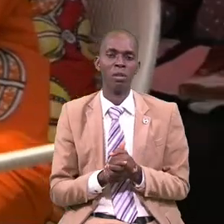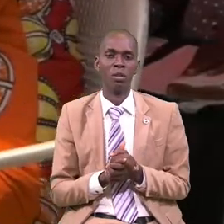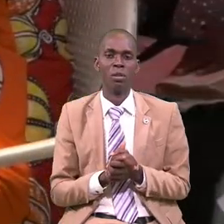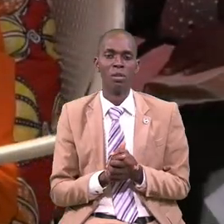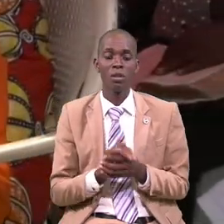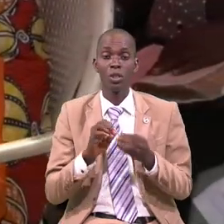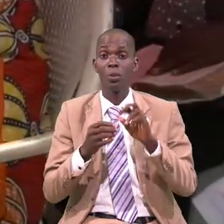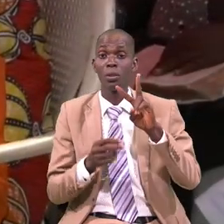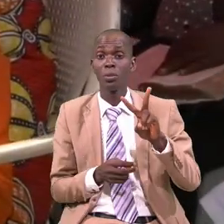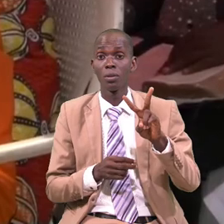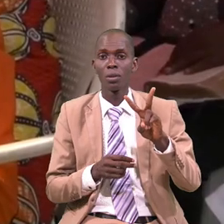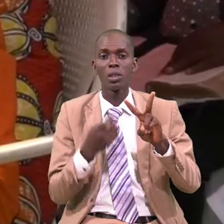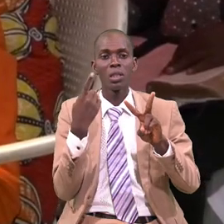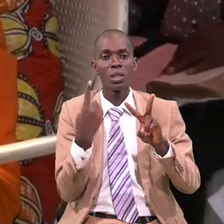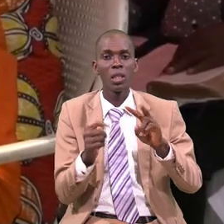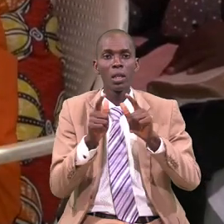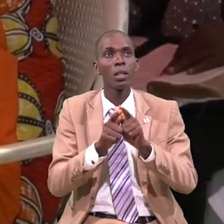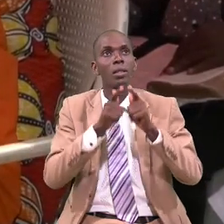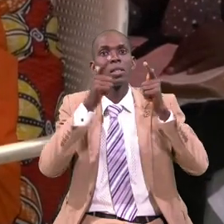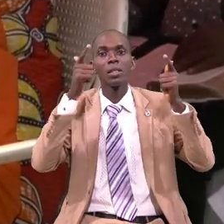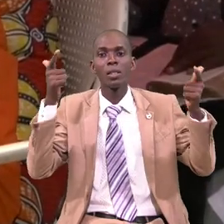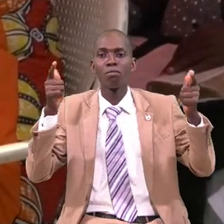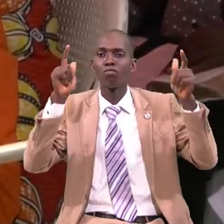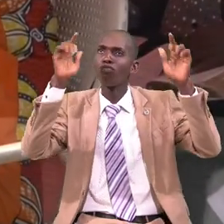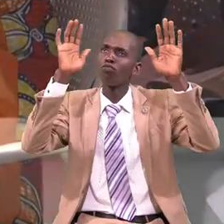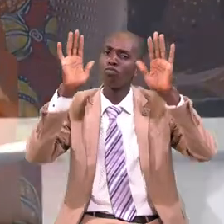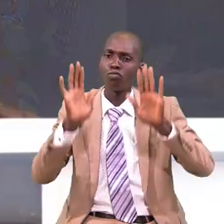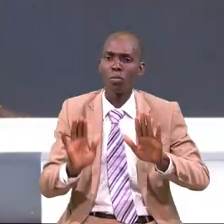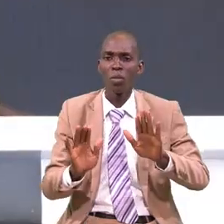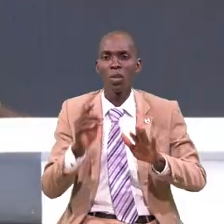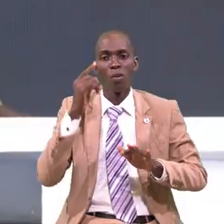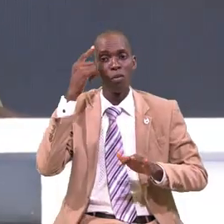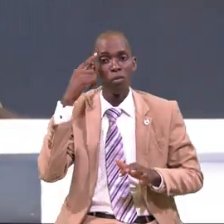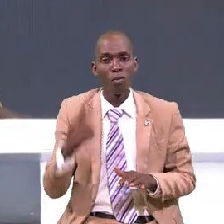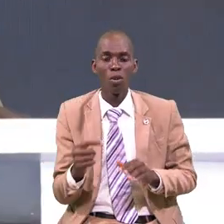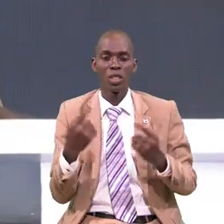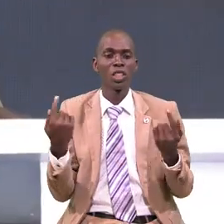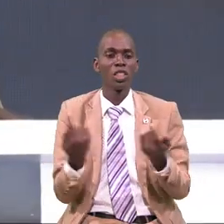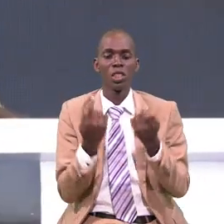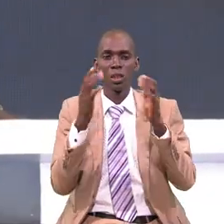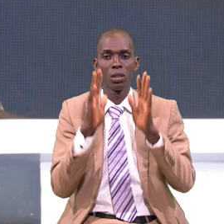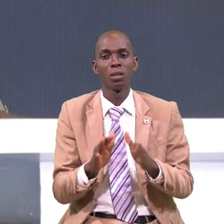Number two, the great tribulation for transgressors.